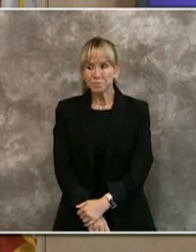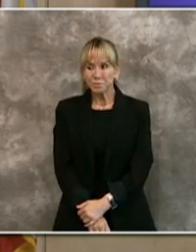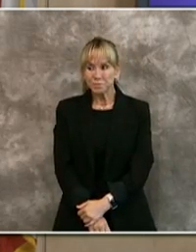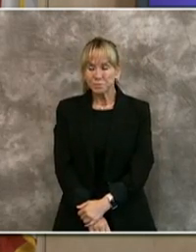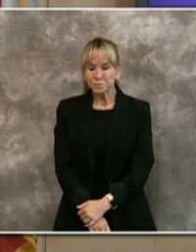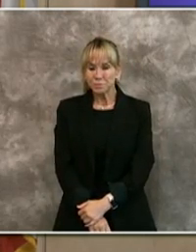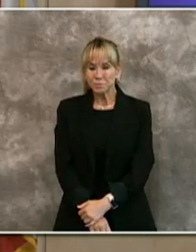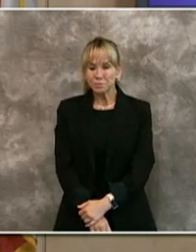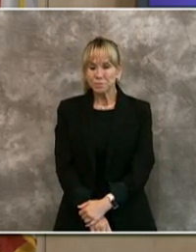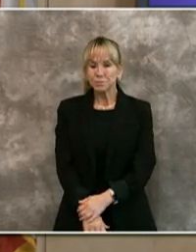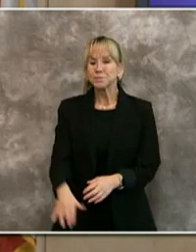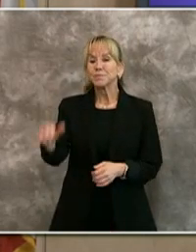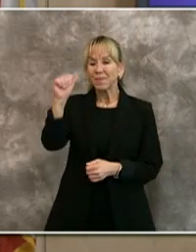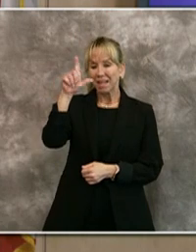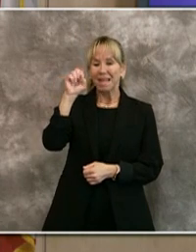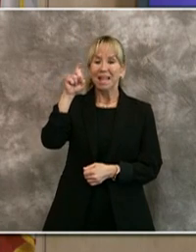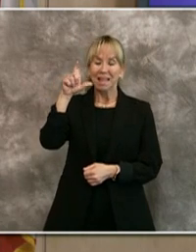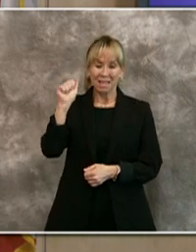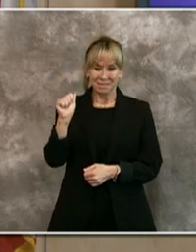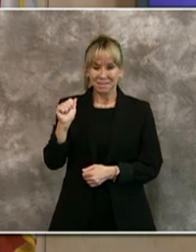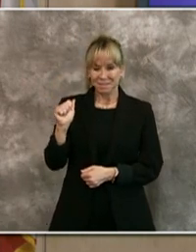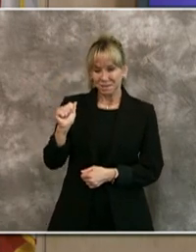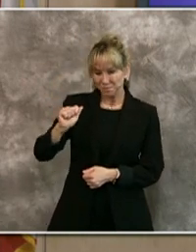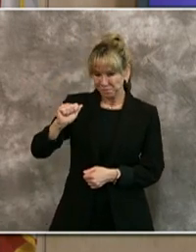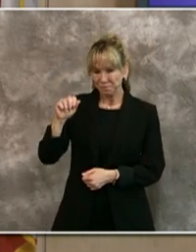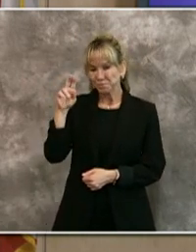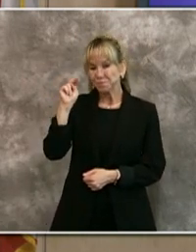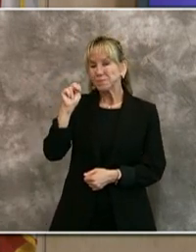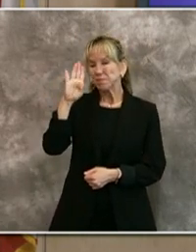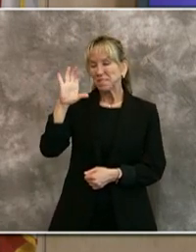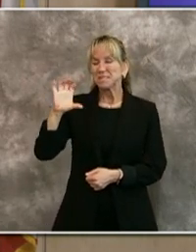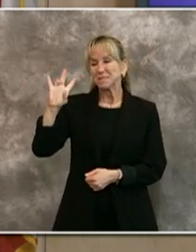Alexis Rivas with NBC7, please state your question.